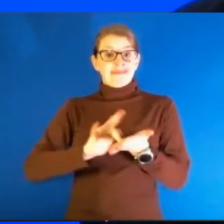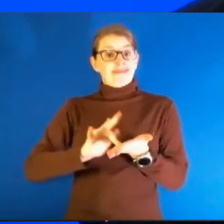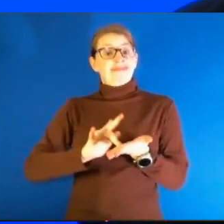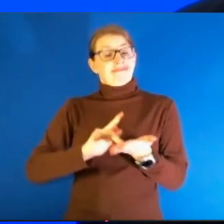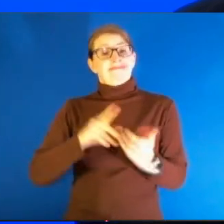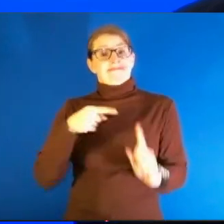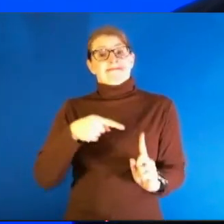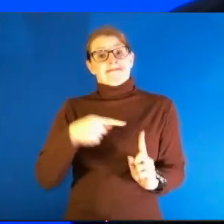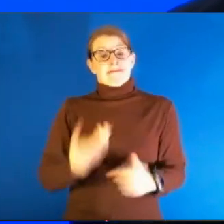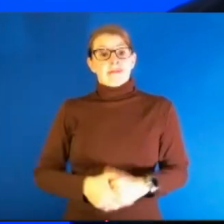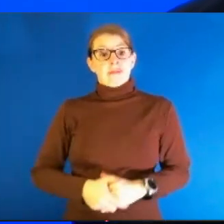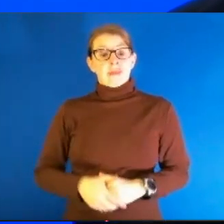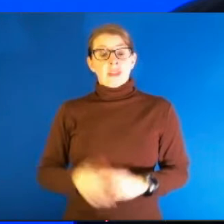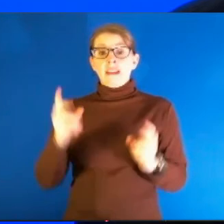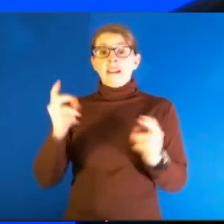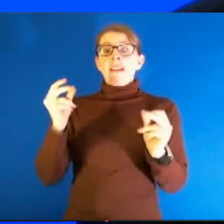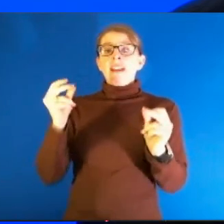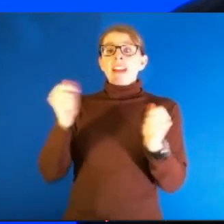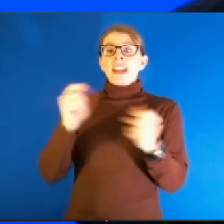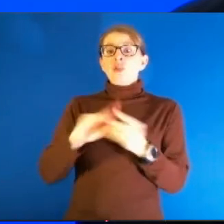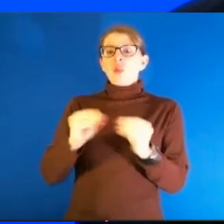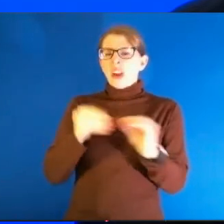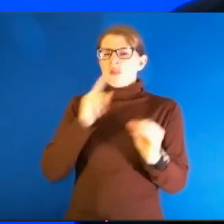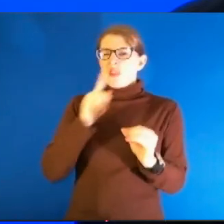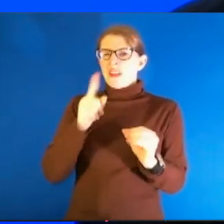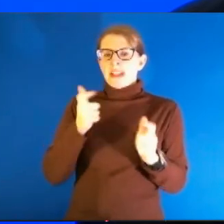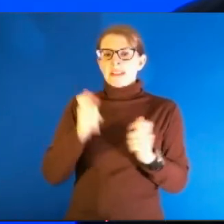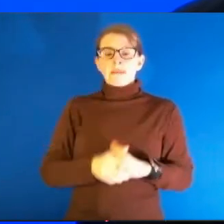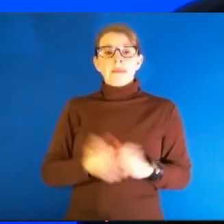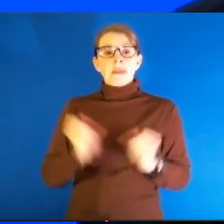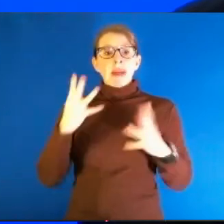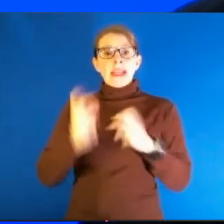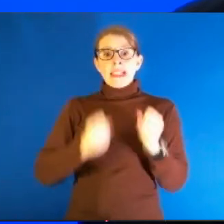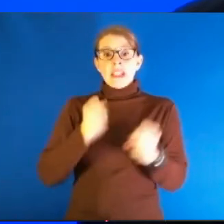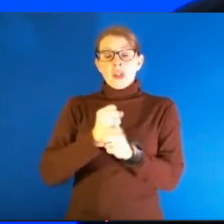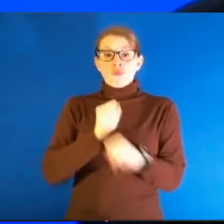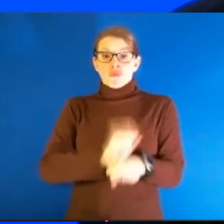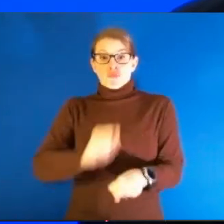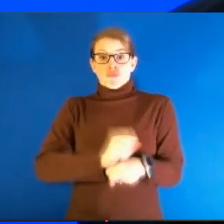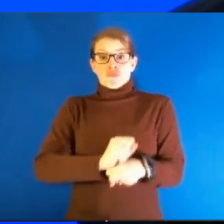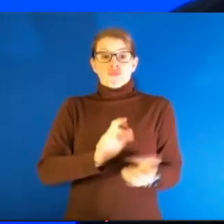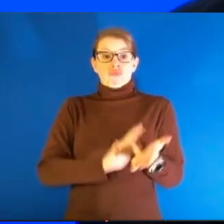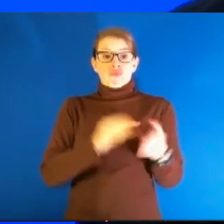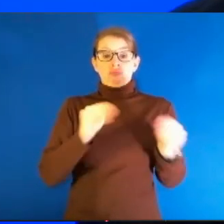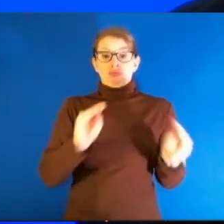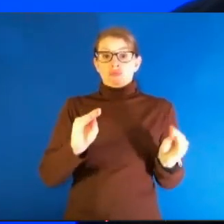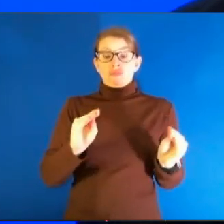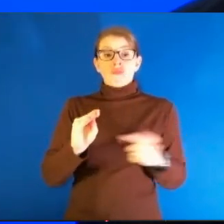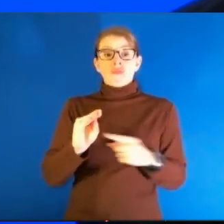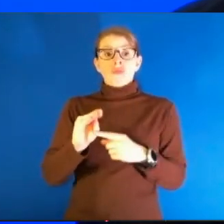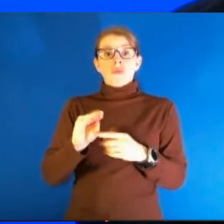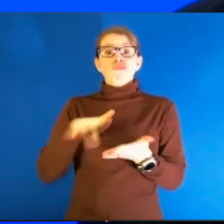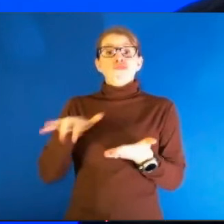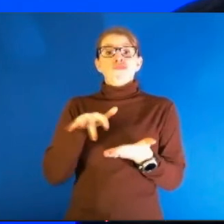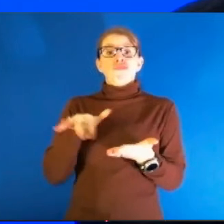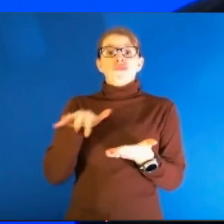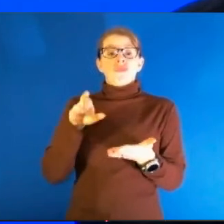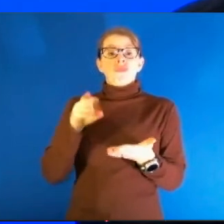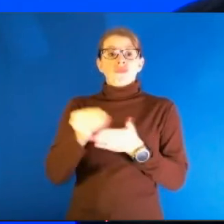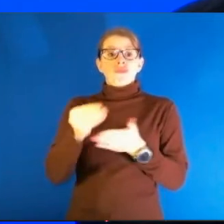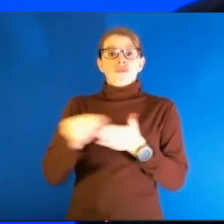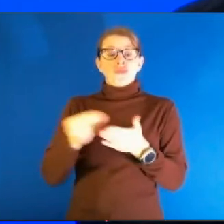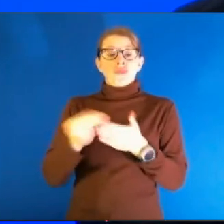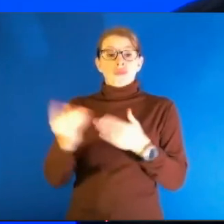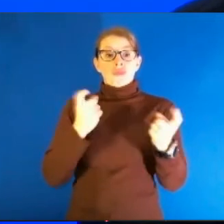and you guys will find this funny, I think. Many years working in the pharmacy at the retail counter, and you know what I got the most questions from